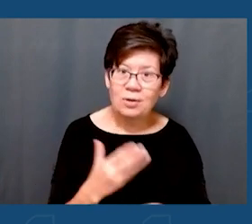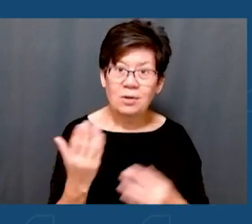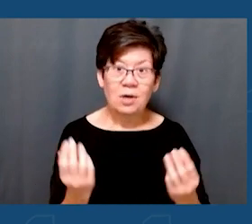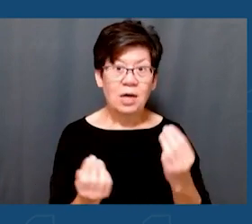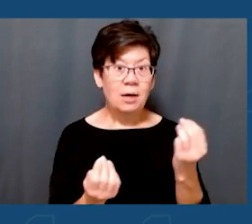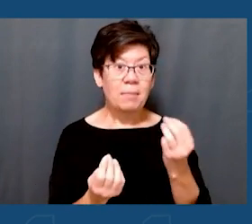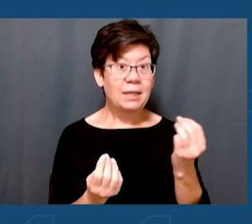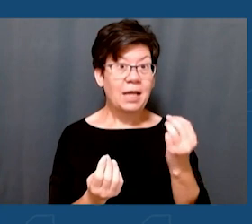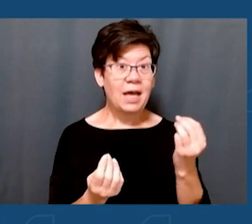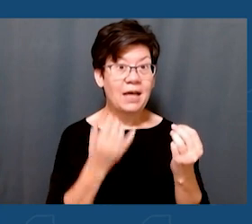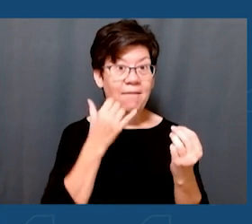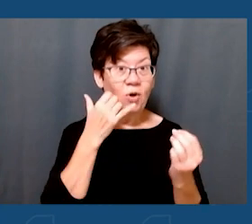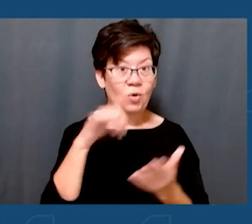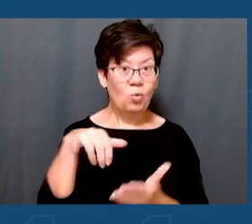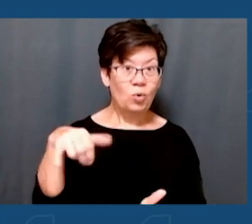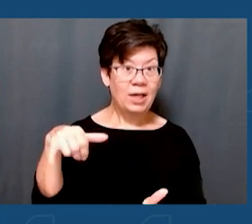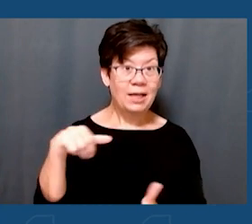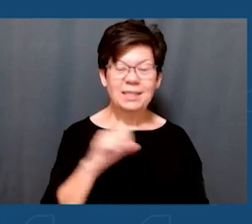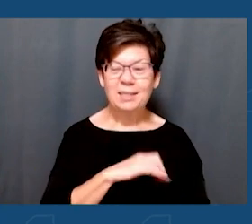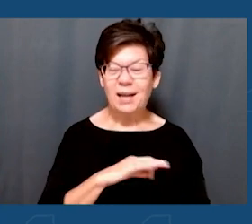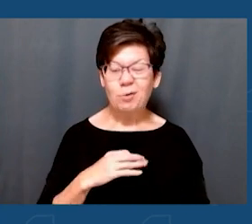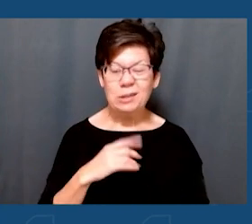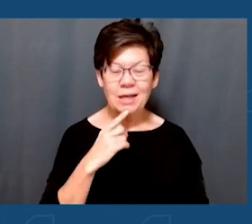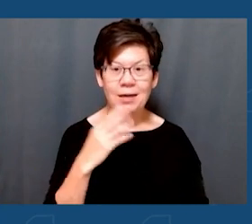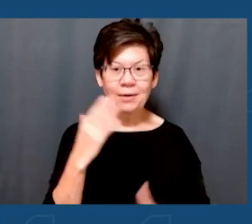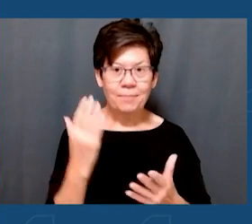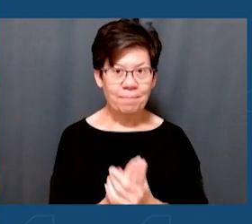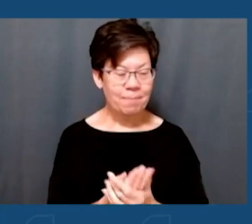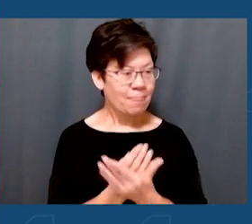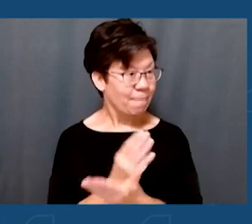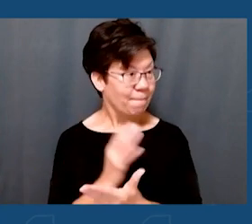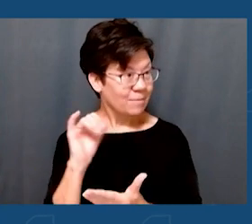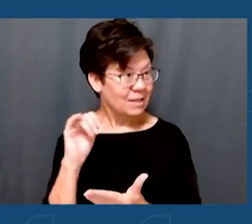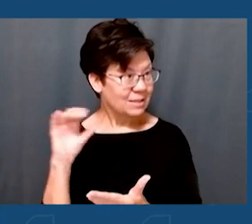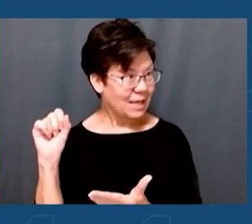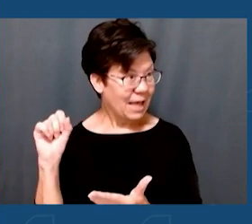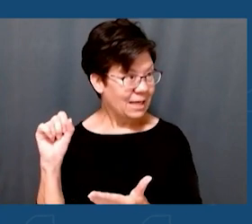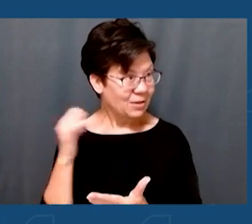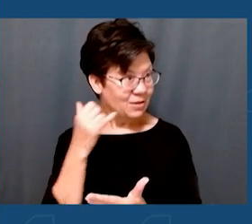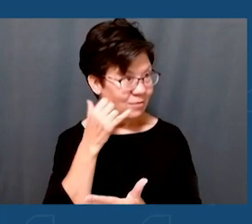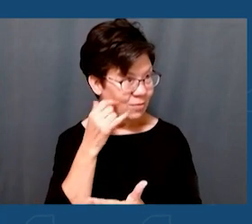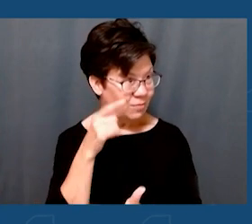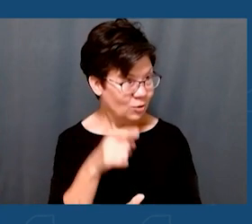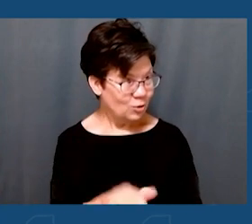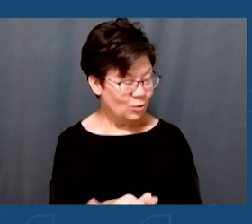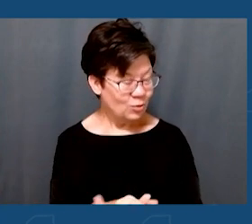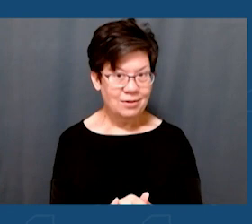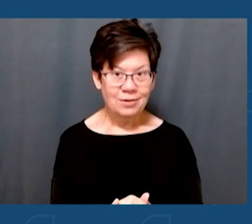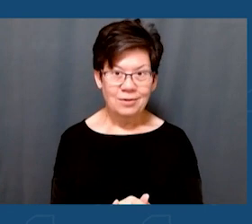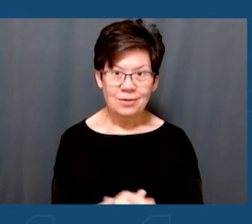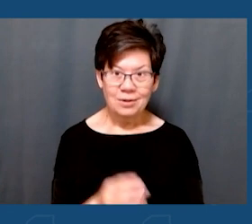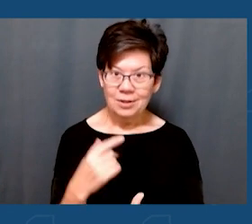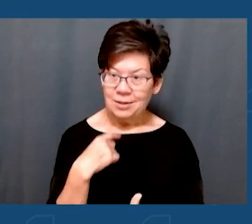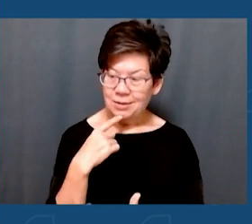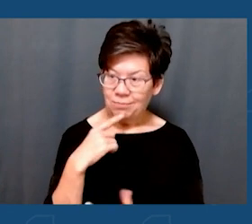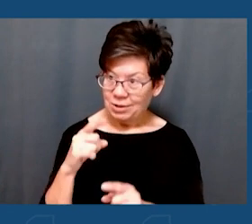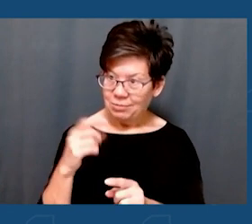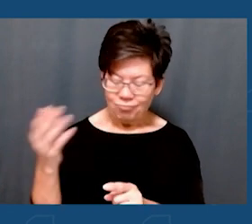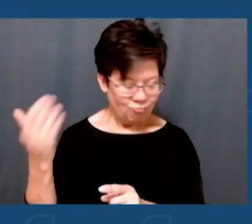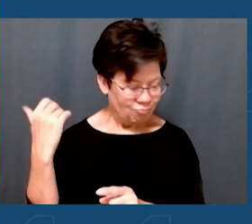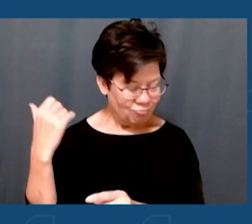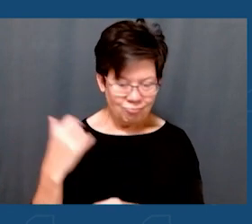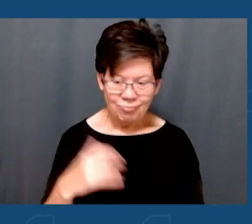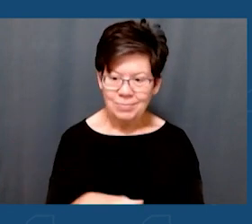phone will ring and the staff will say, "It's Kaz Rodriguez on the line for you." Put him right through. On